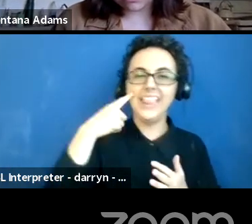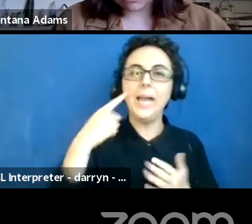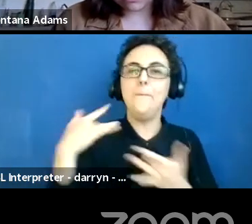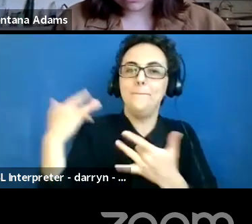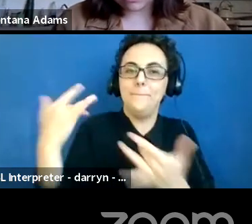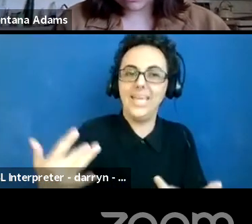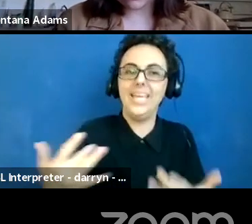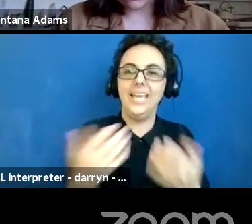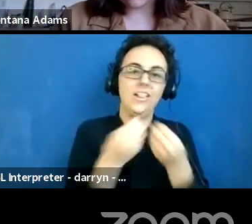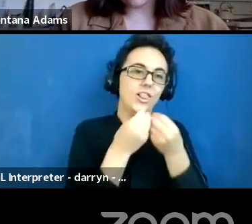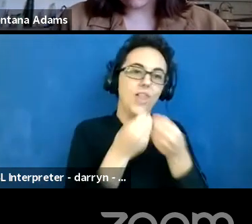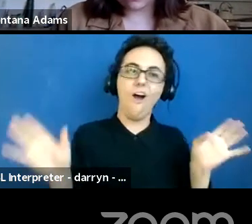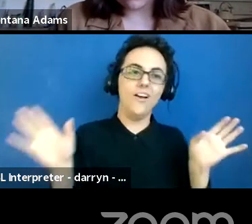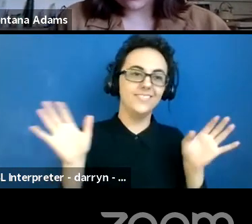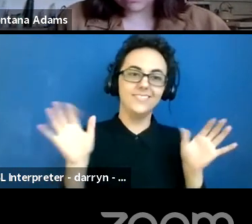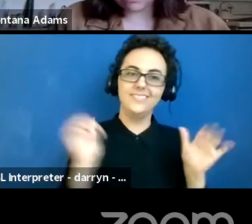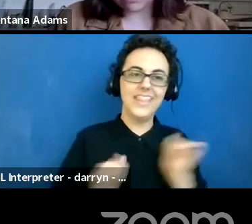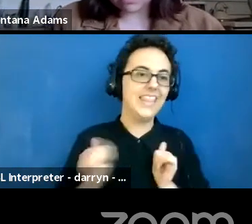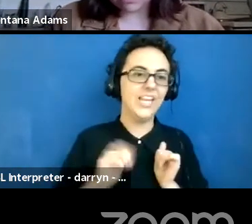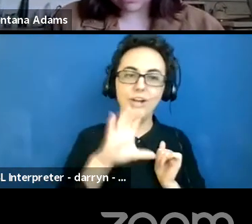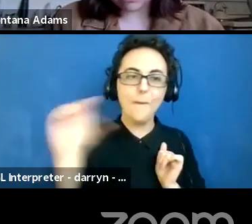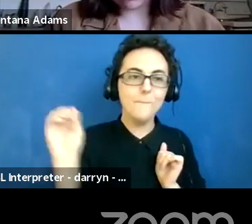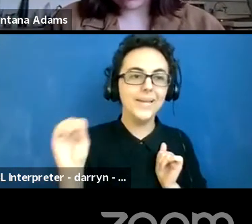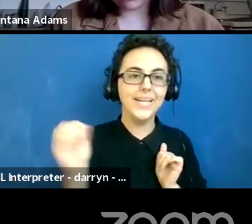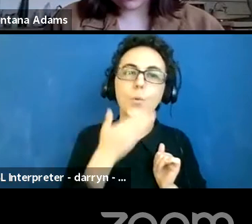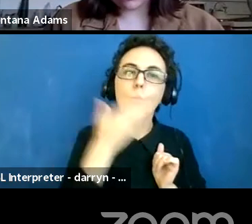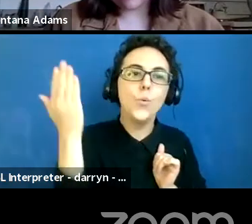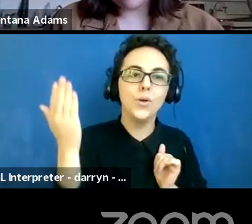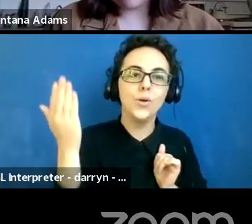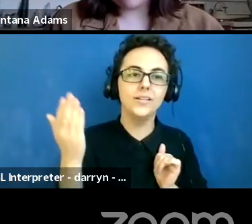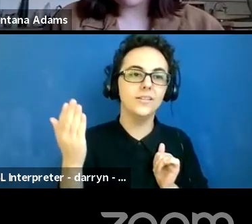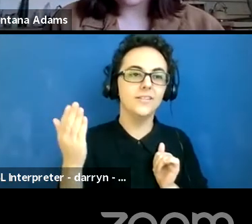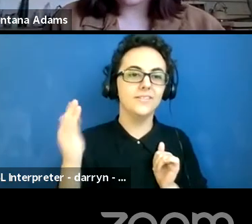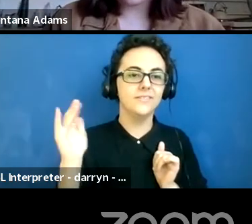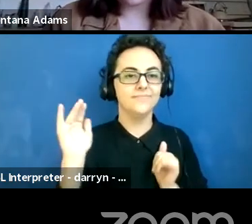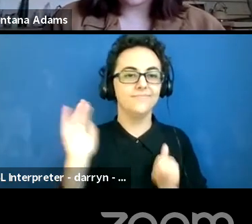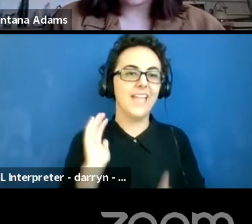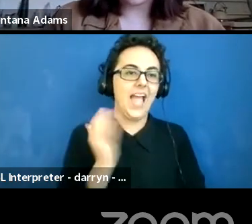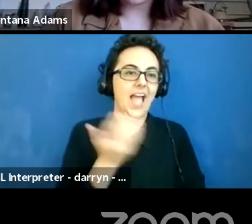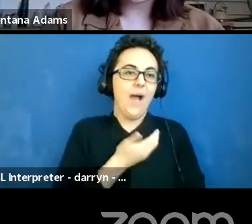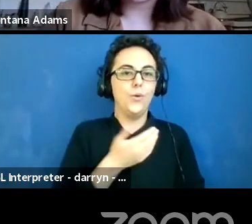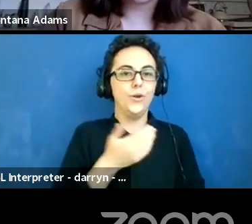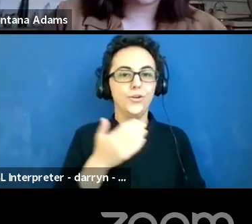in theater companies, is that, you know, that is not the case.